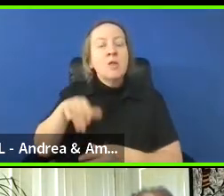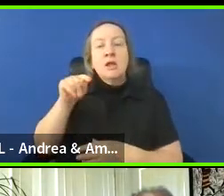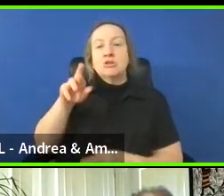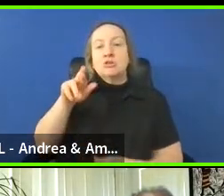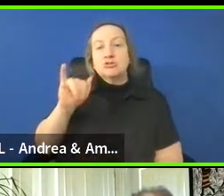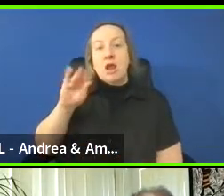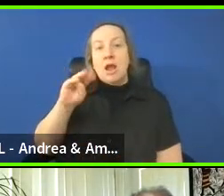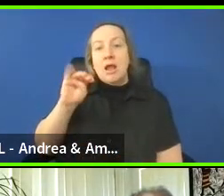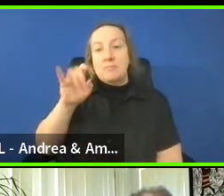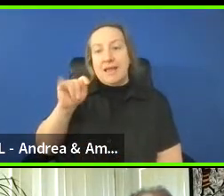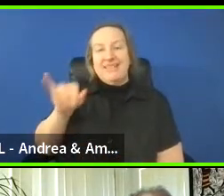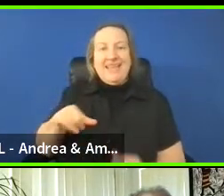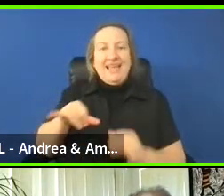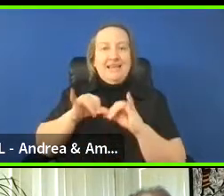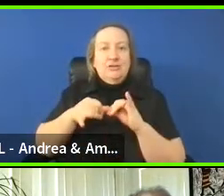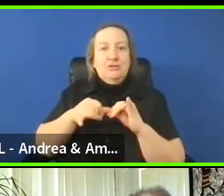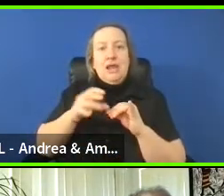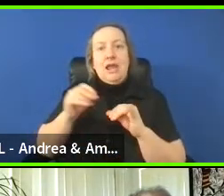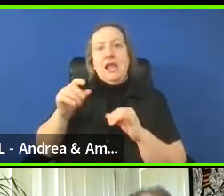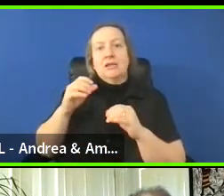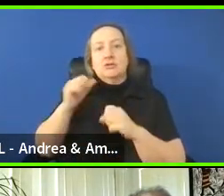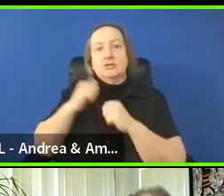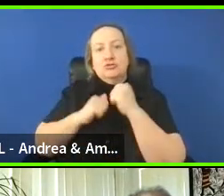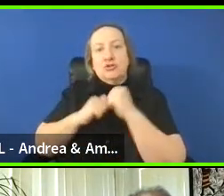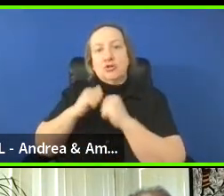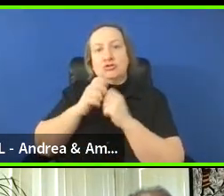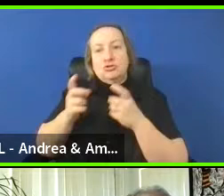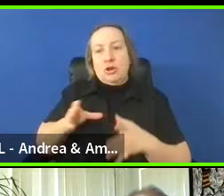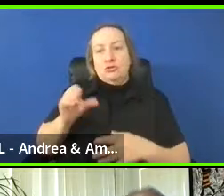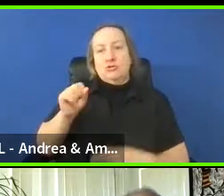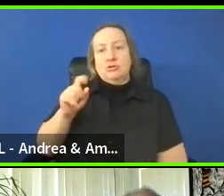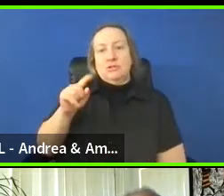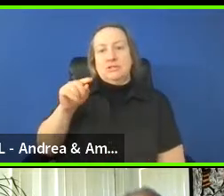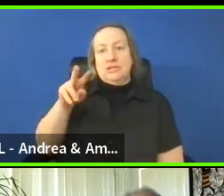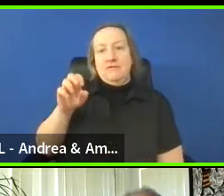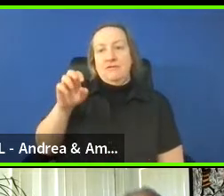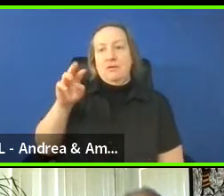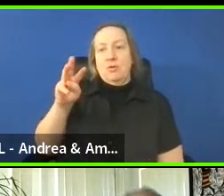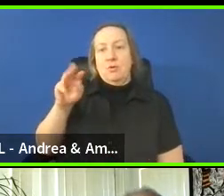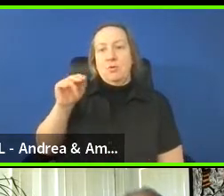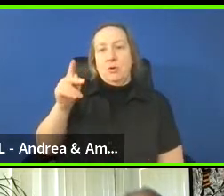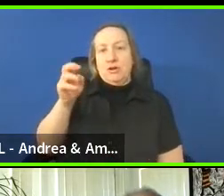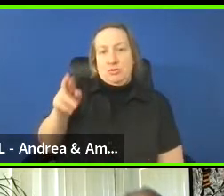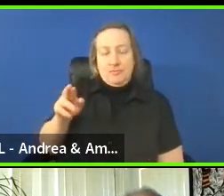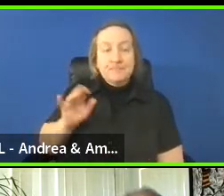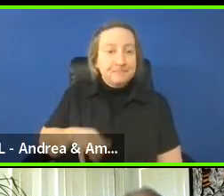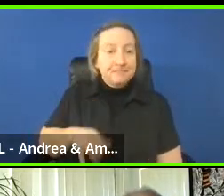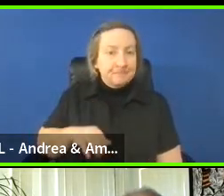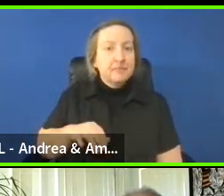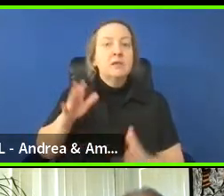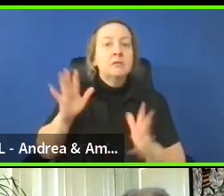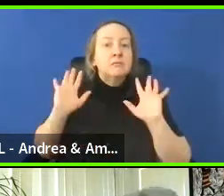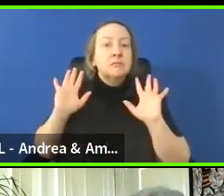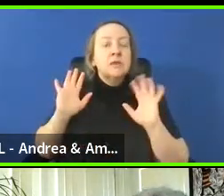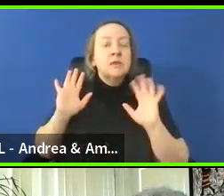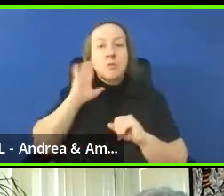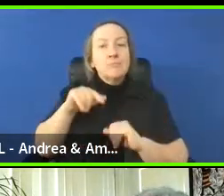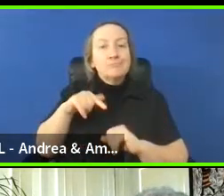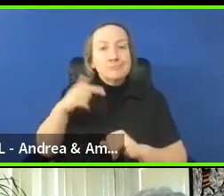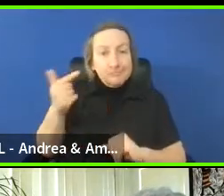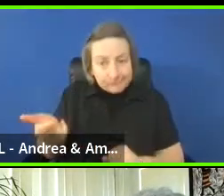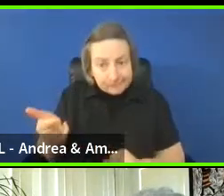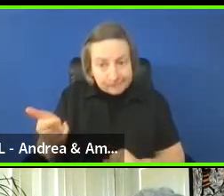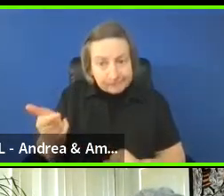the Engineering and Construction Director, Steve Witter. So with that, we will hand it over